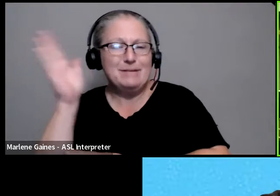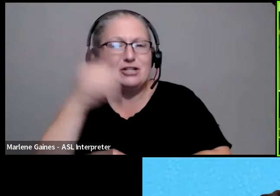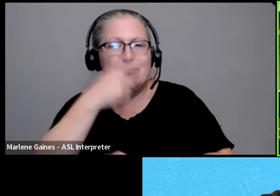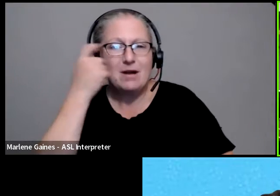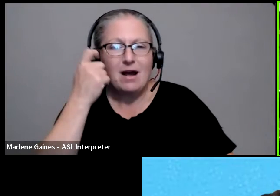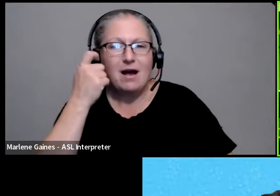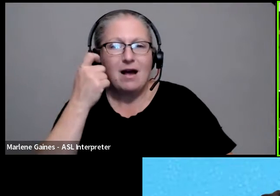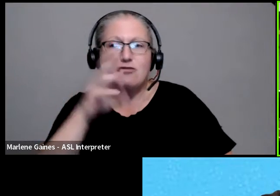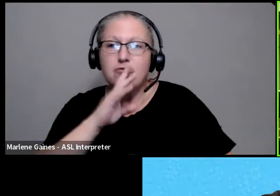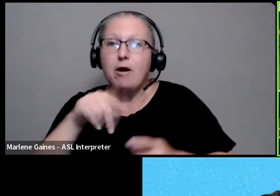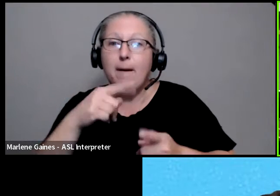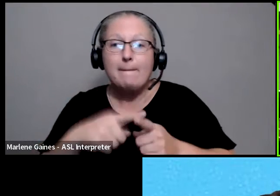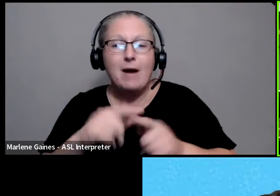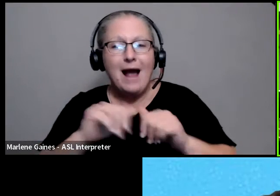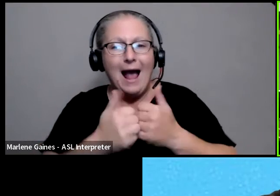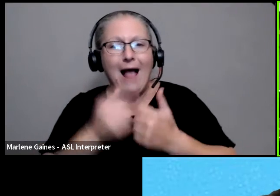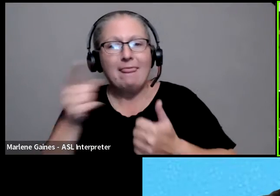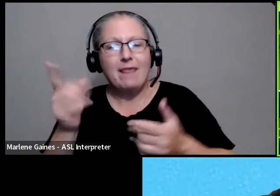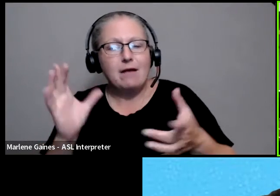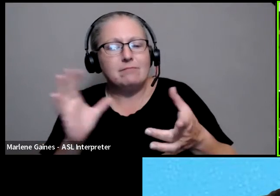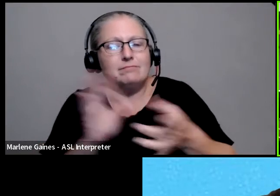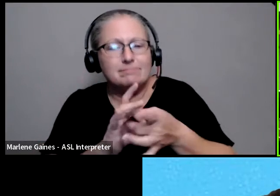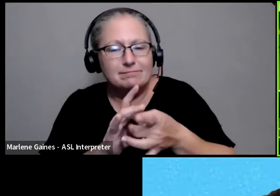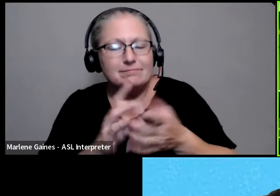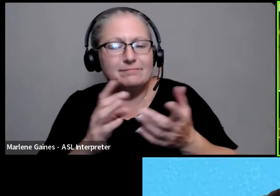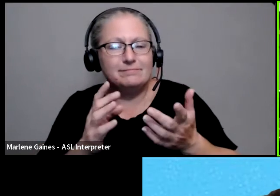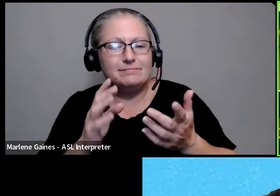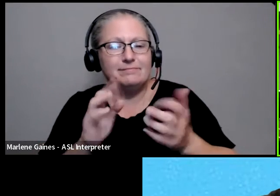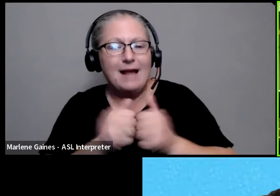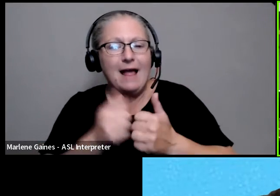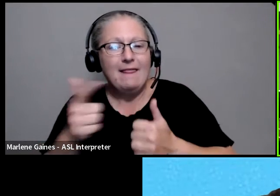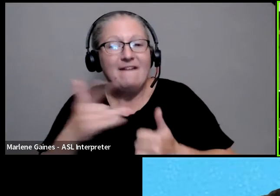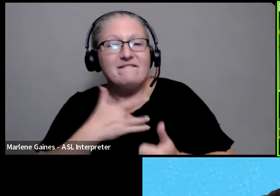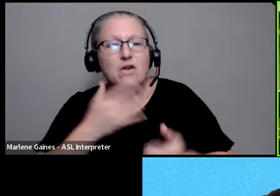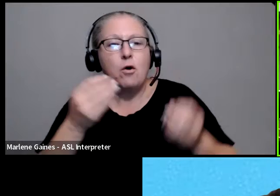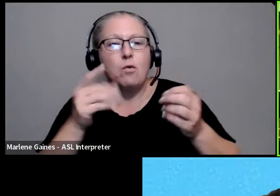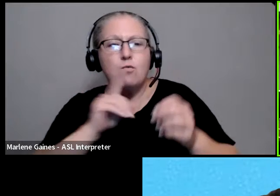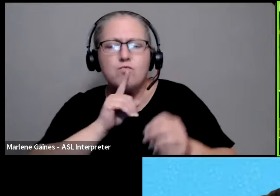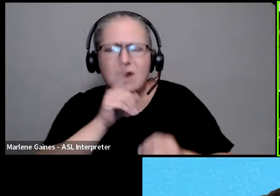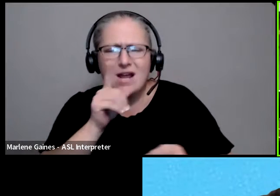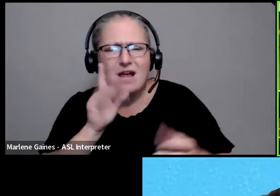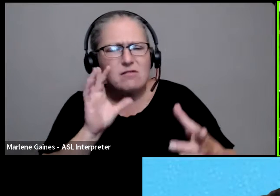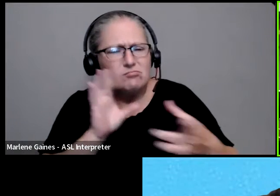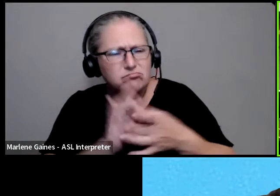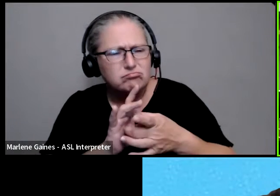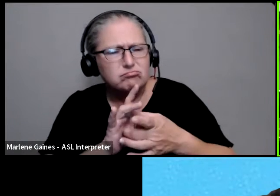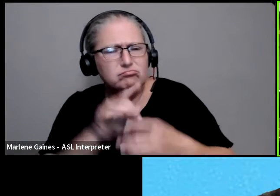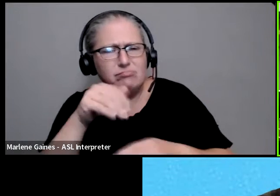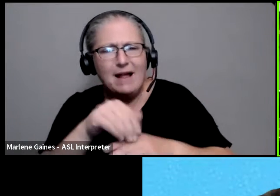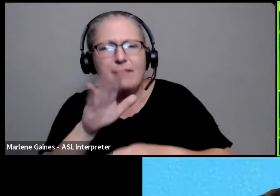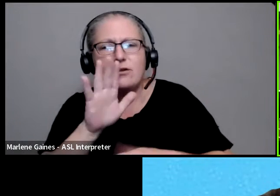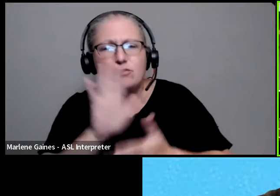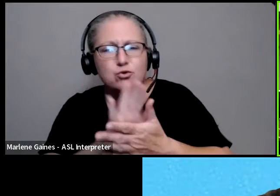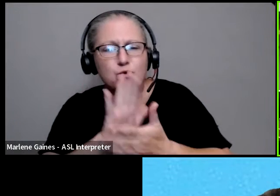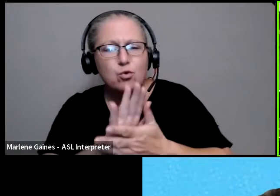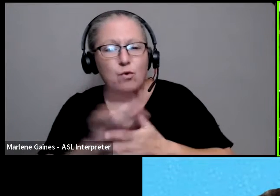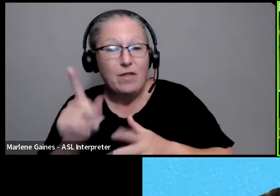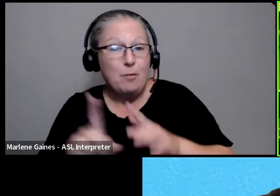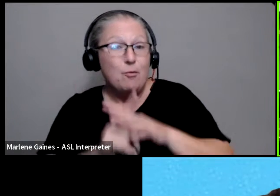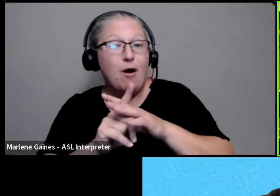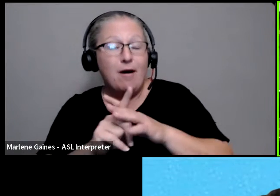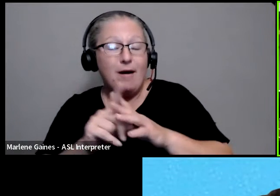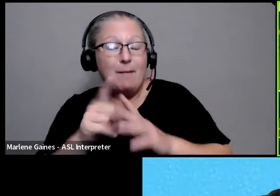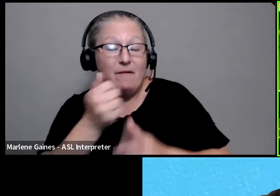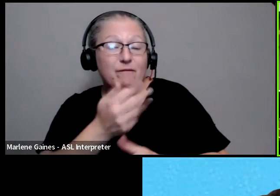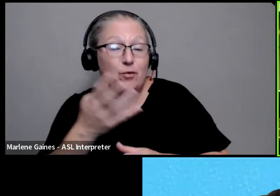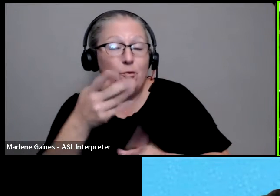were really talking about how they reconnected and how they feel more genuinely real at the school, and brought up several of the points and